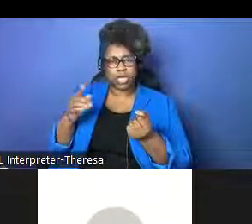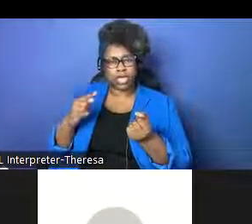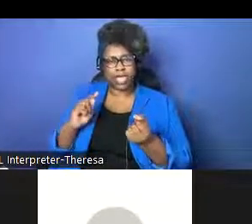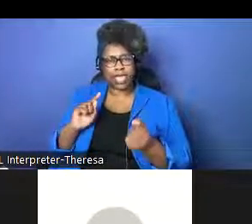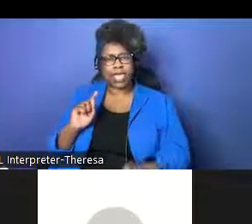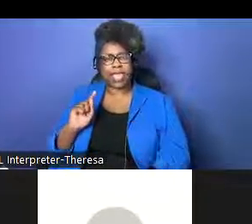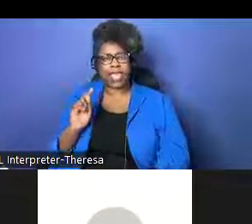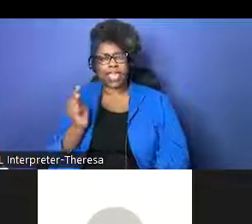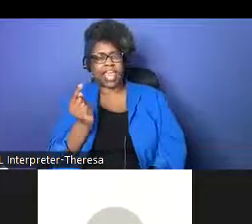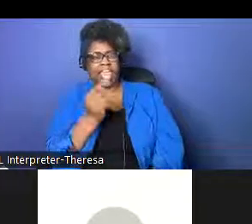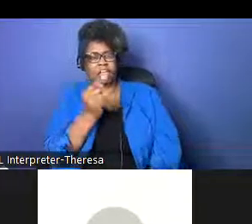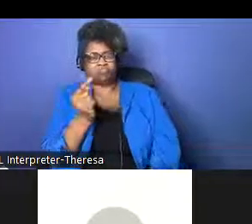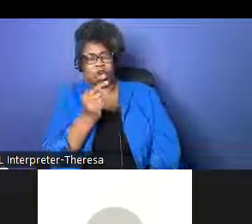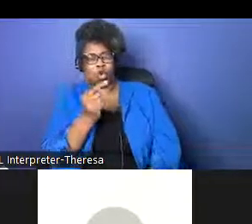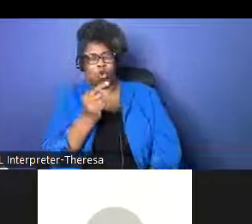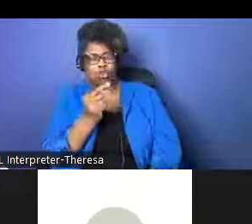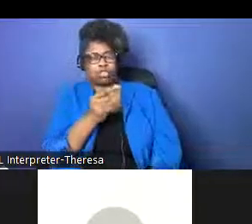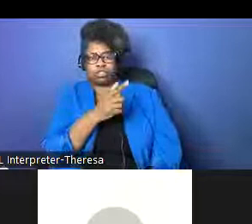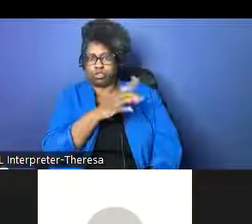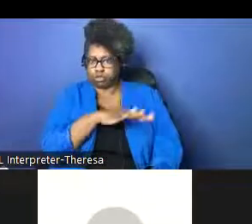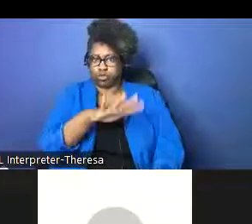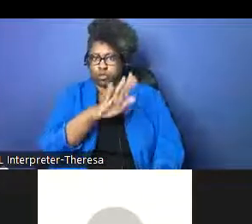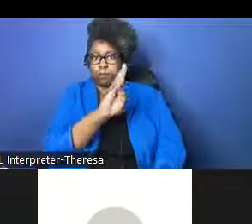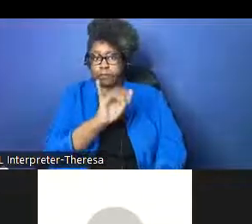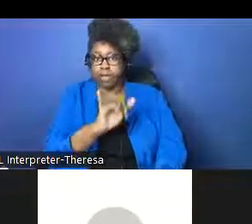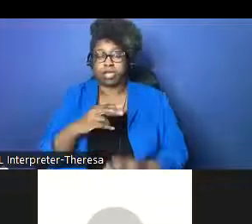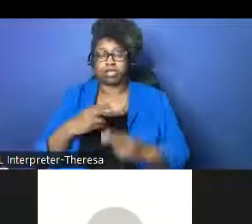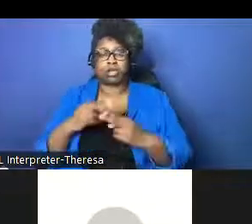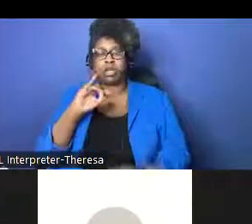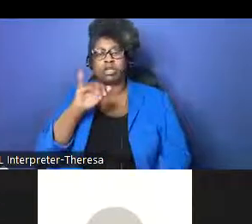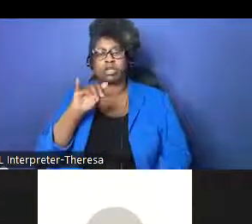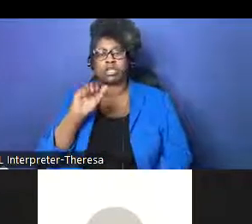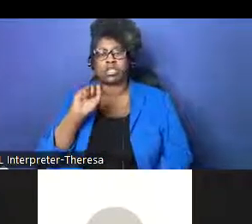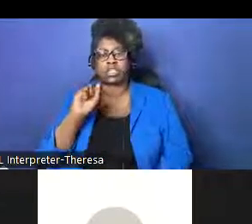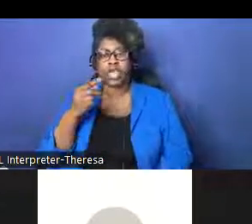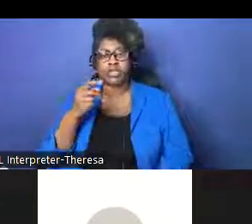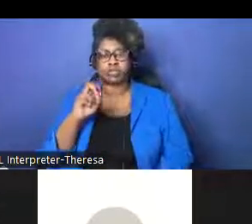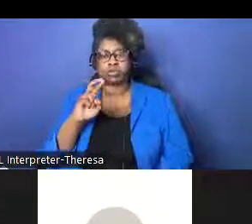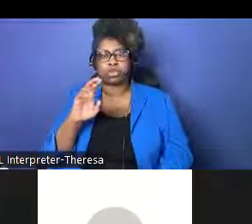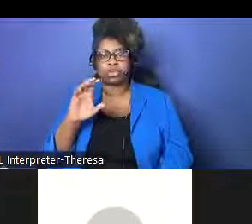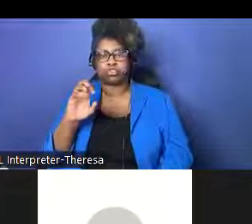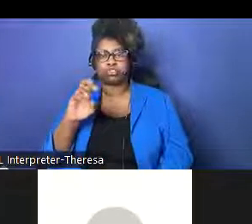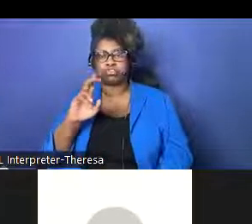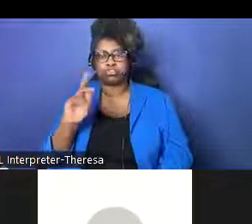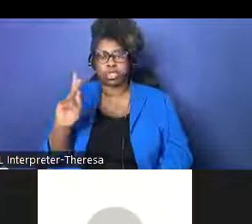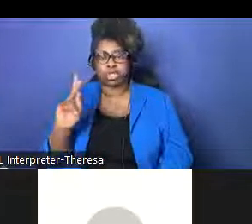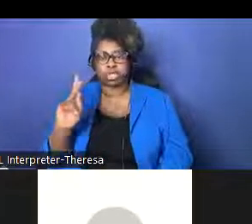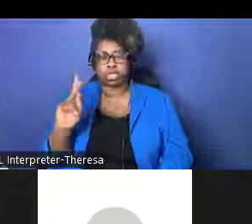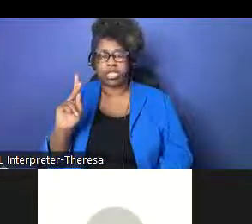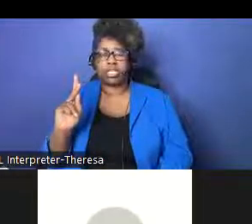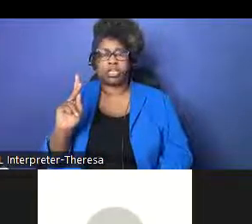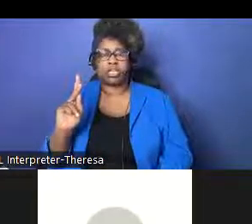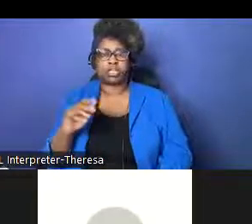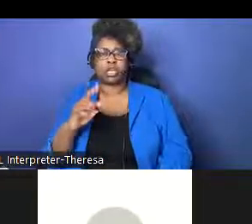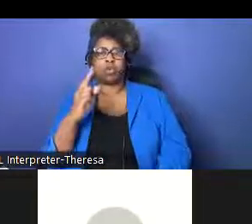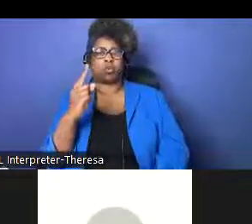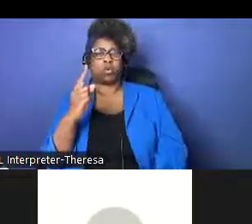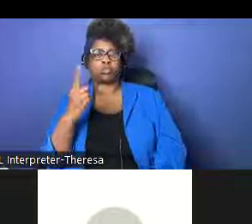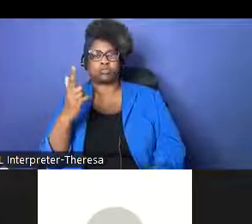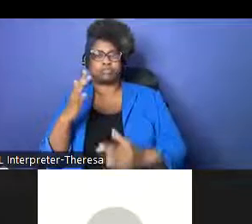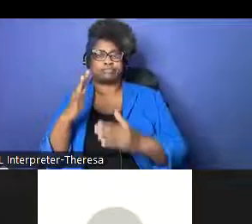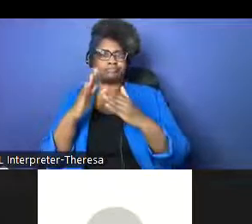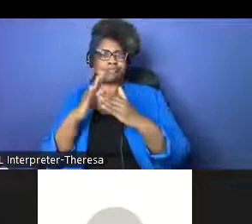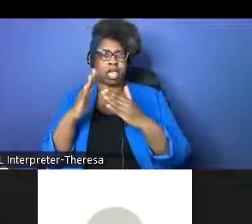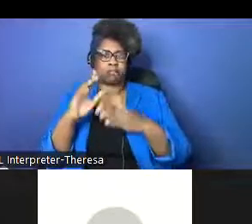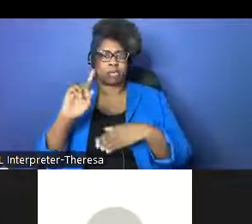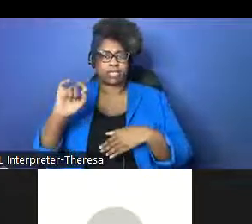directly to the bay. That is Jasper Creek, which is one of the main overland open ditches that takes water